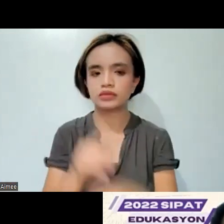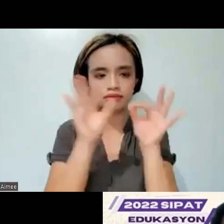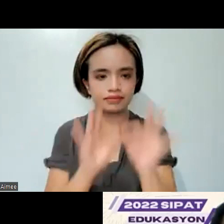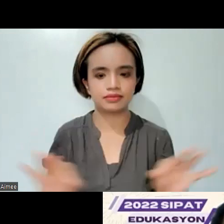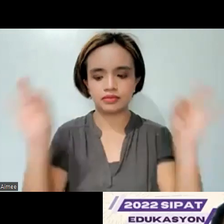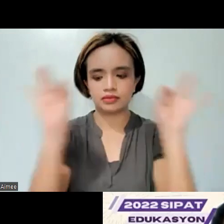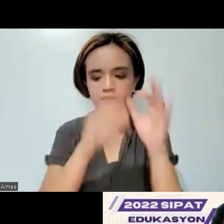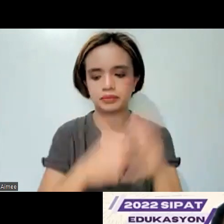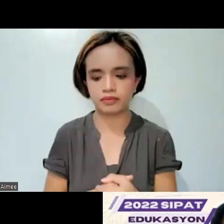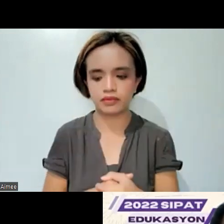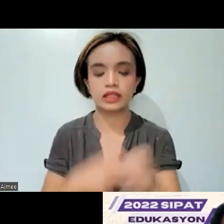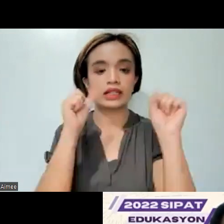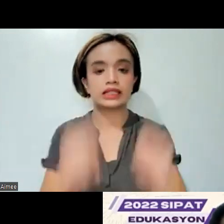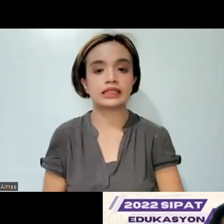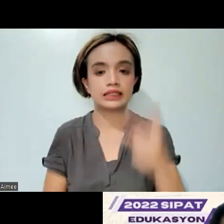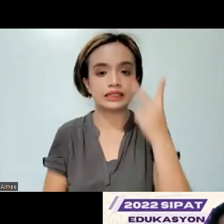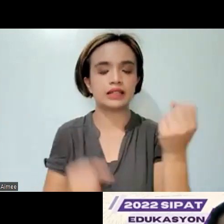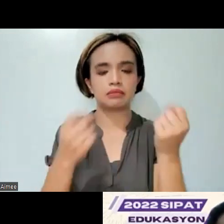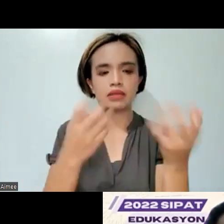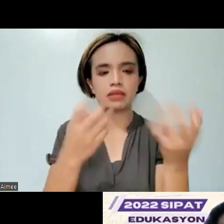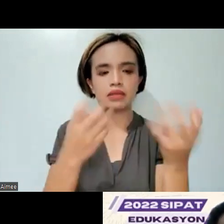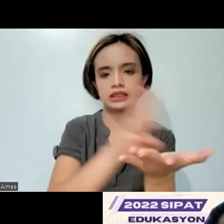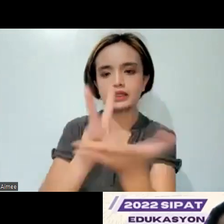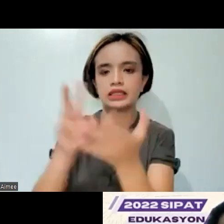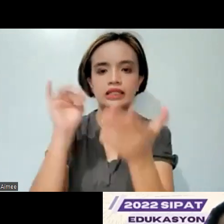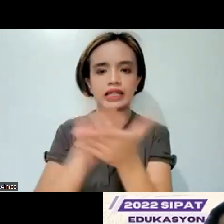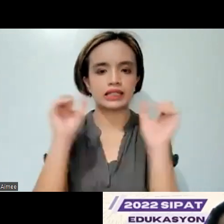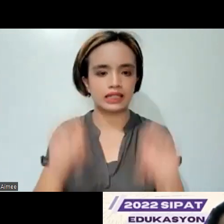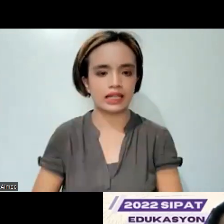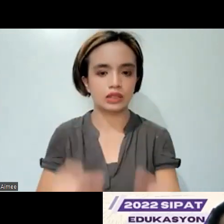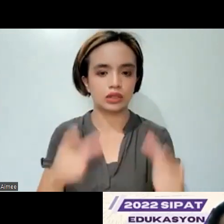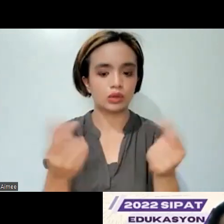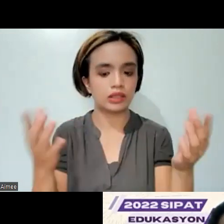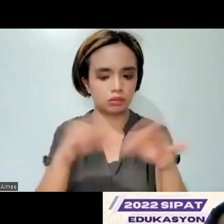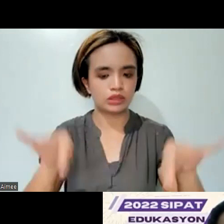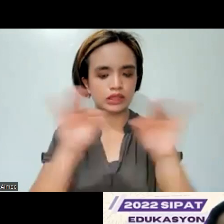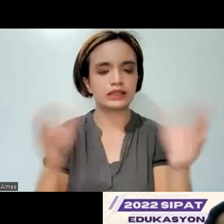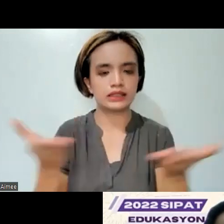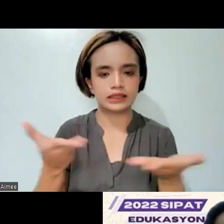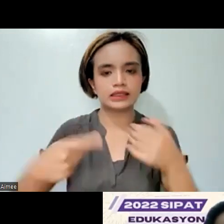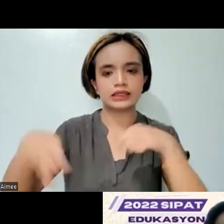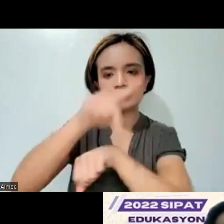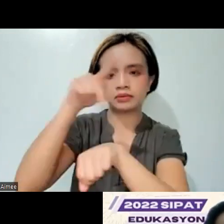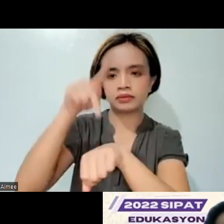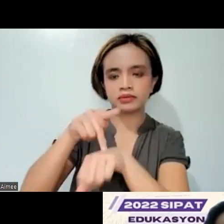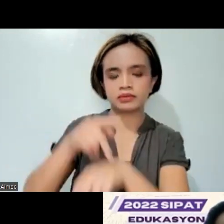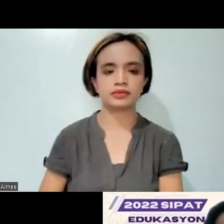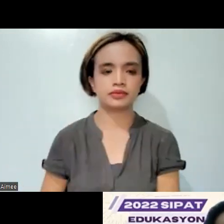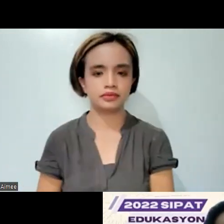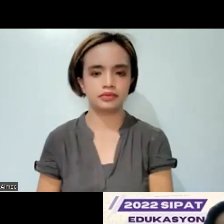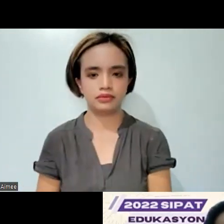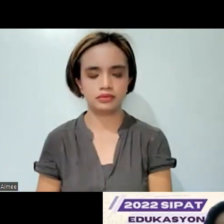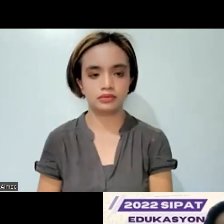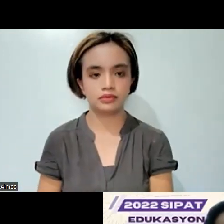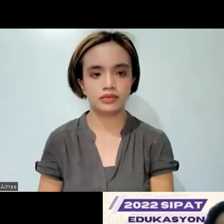important. And we can see several avenues through which we can do that, at least in the Philippines. Um, for one, we